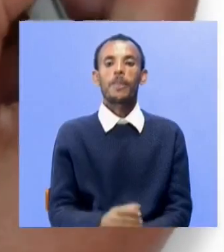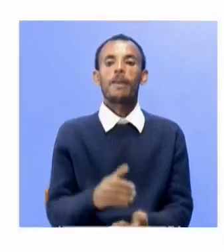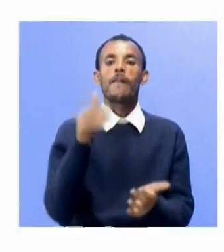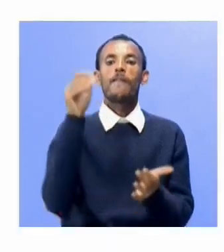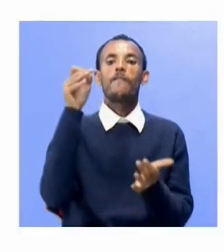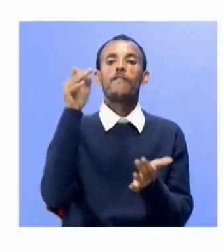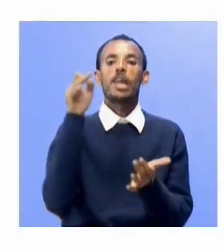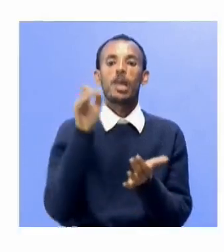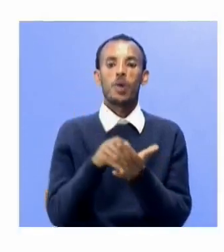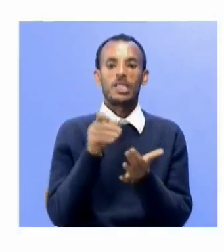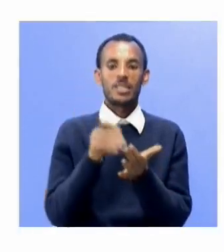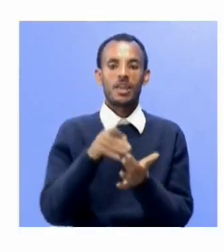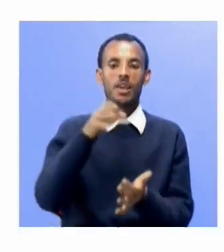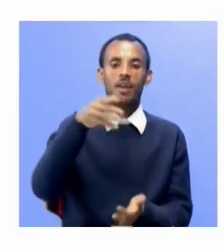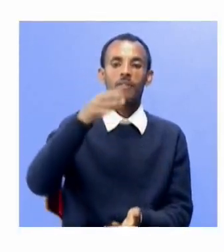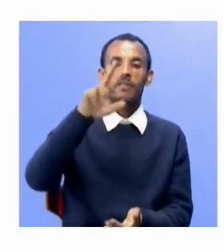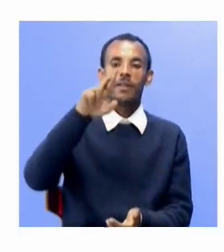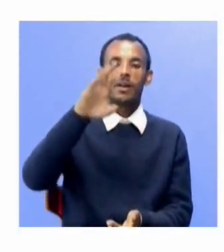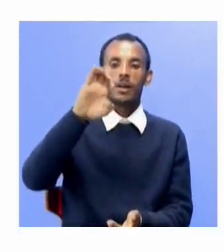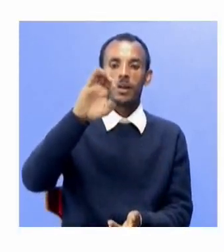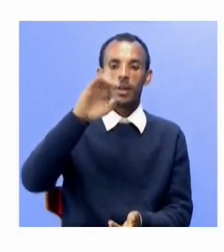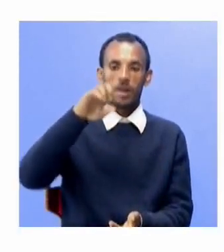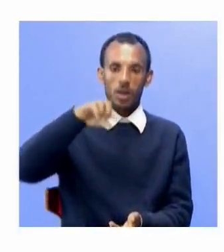frequency table.